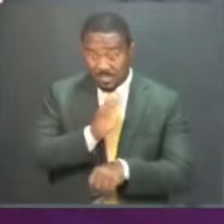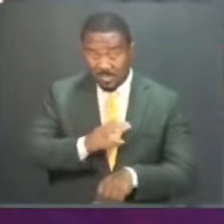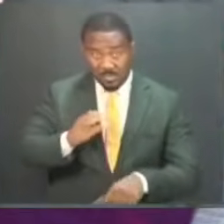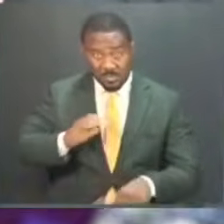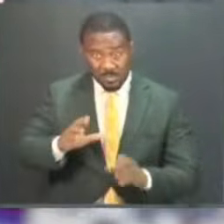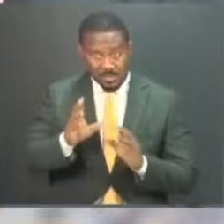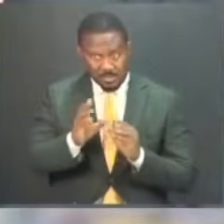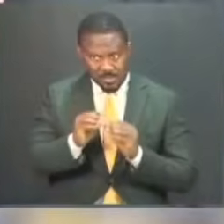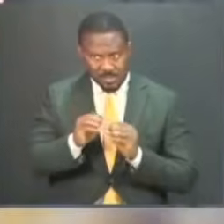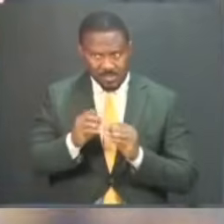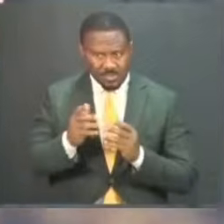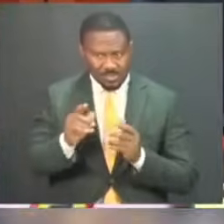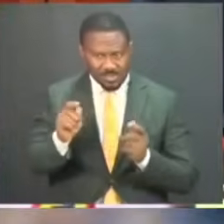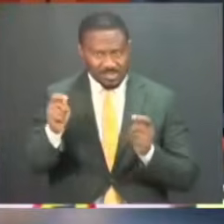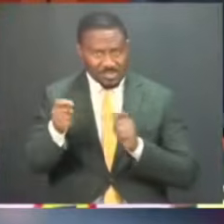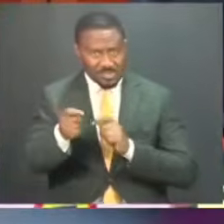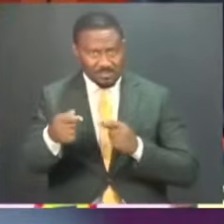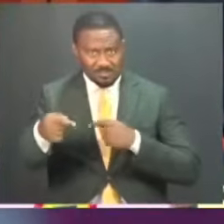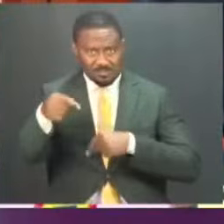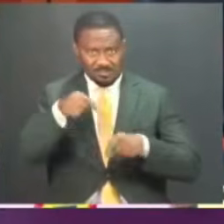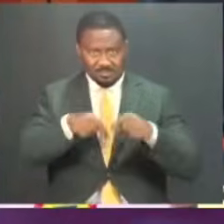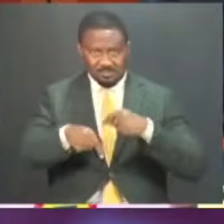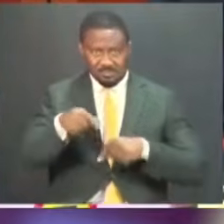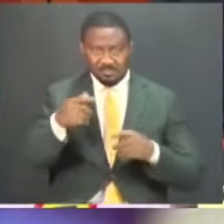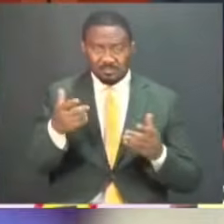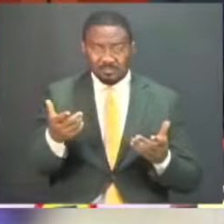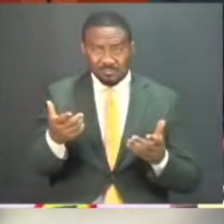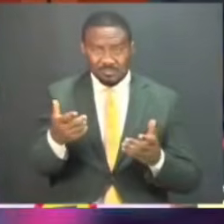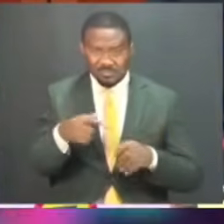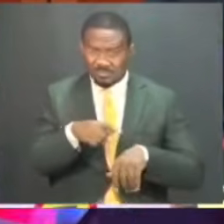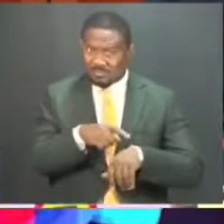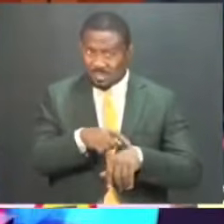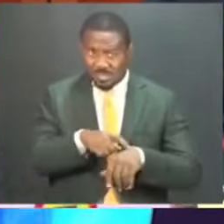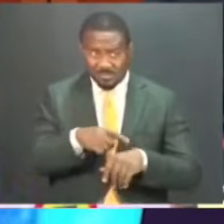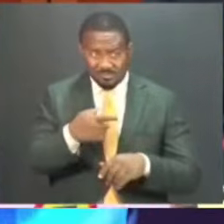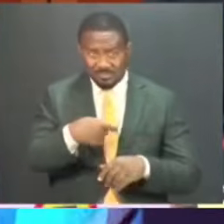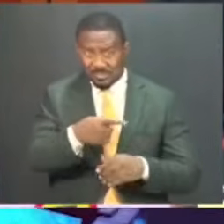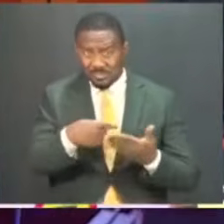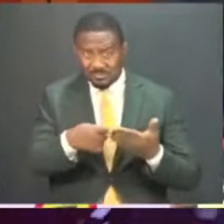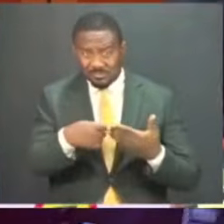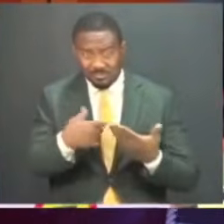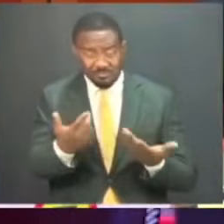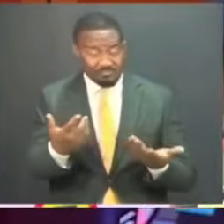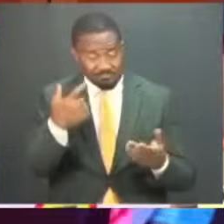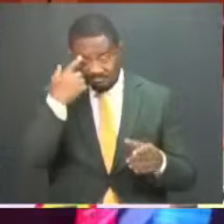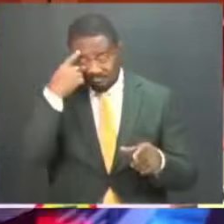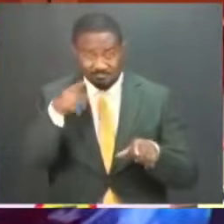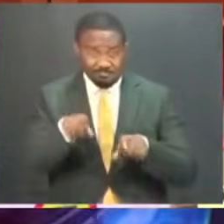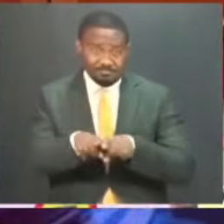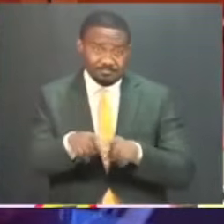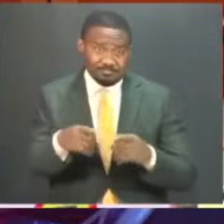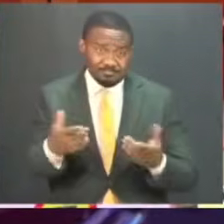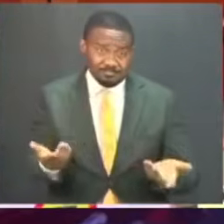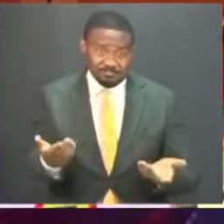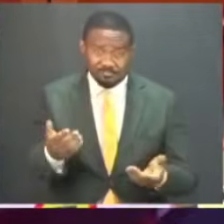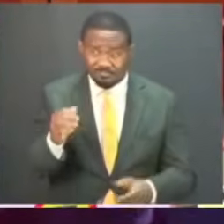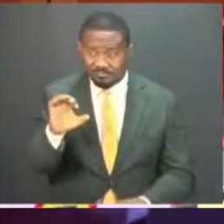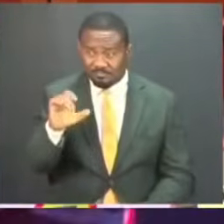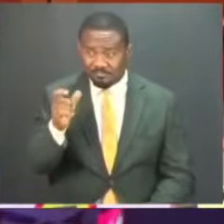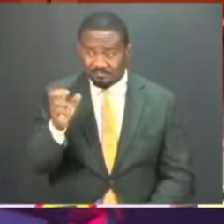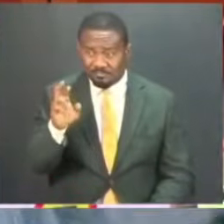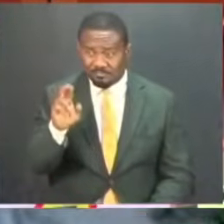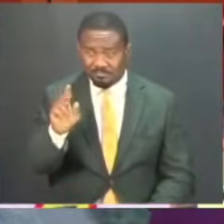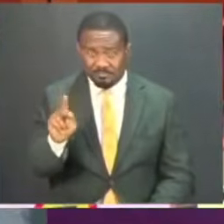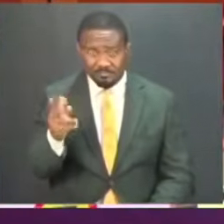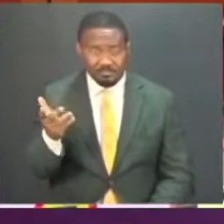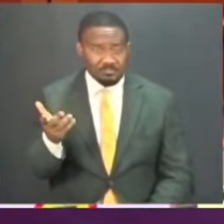time. We always engage to agree on the time for Business Committee sitting. The clerks consult us. So